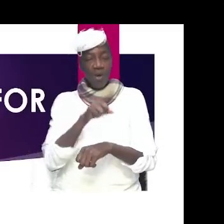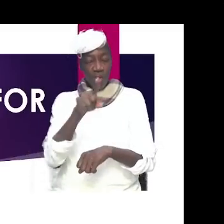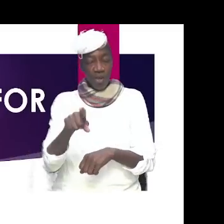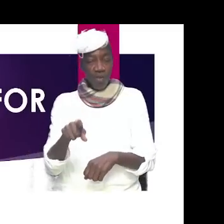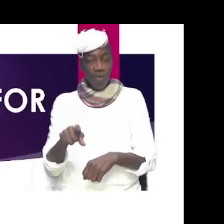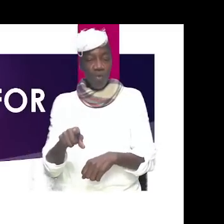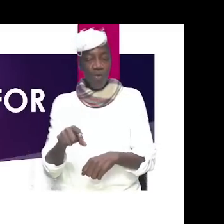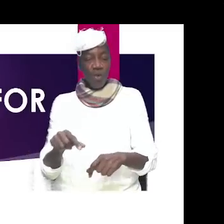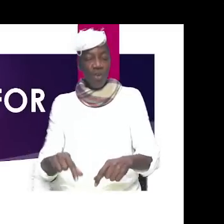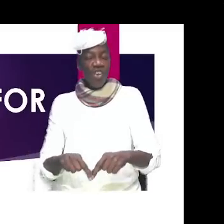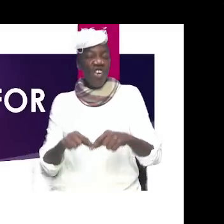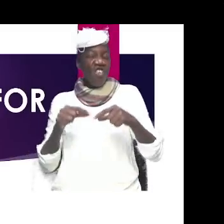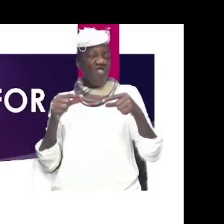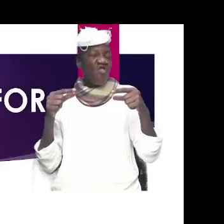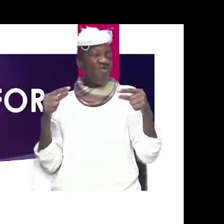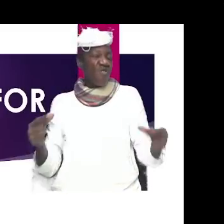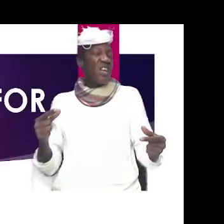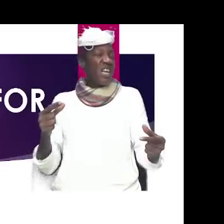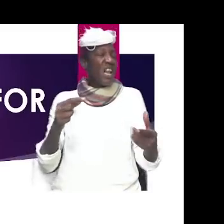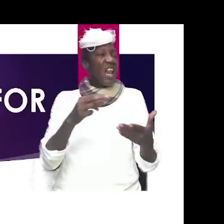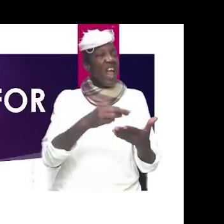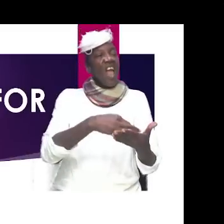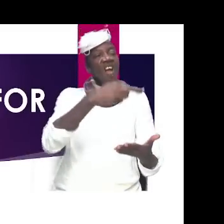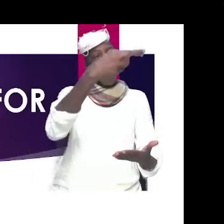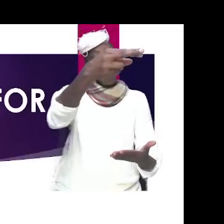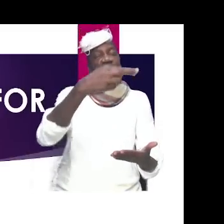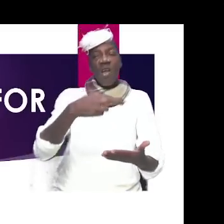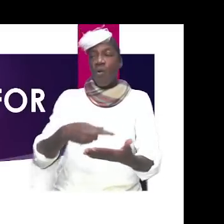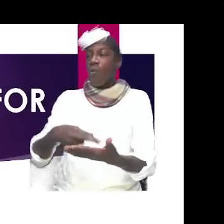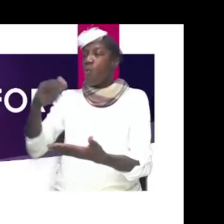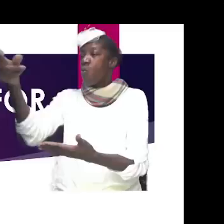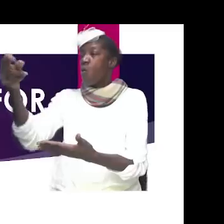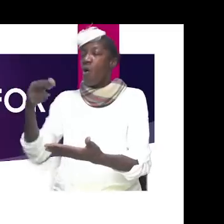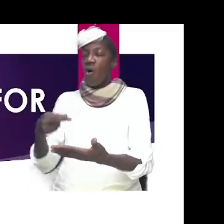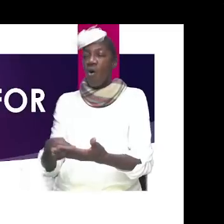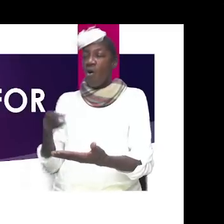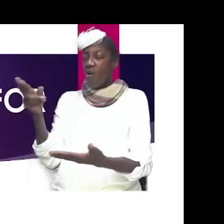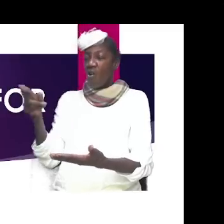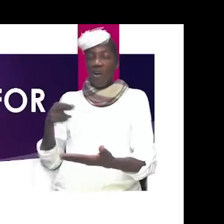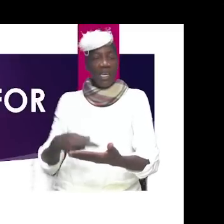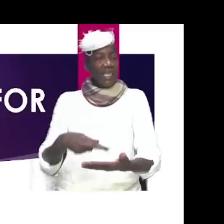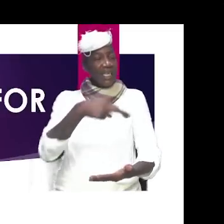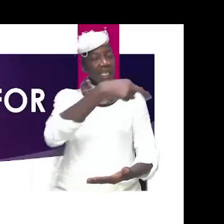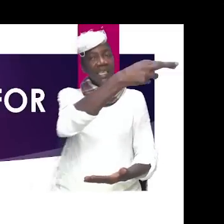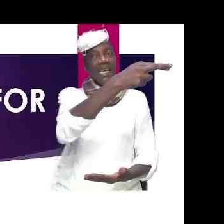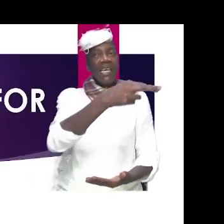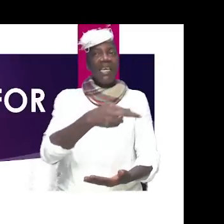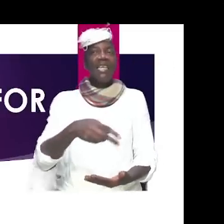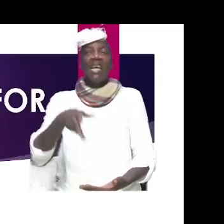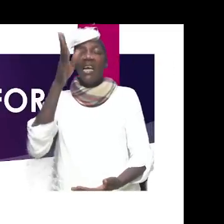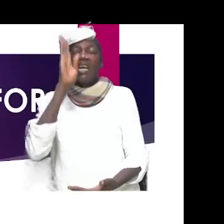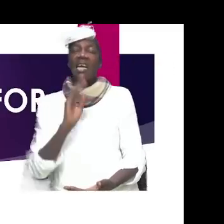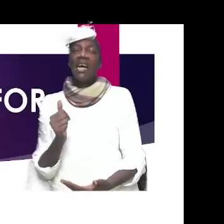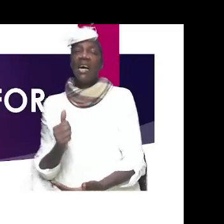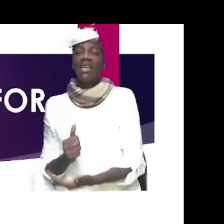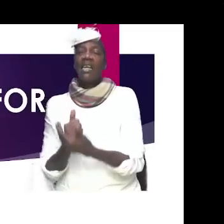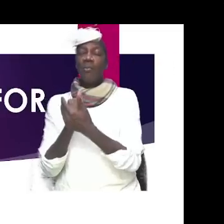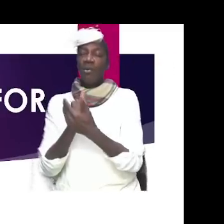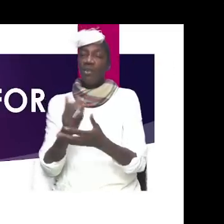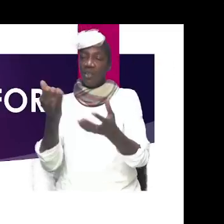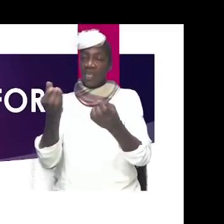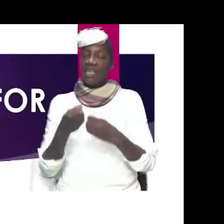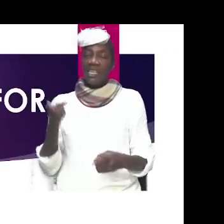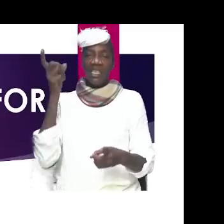be greatly rewarded. And so he's helping us to get it right. So we